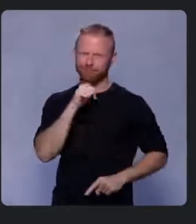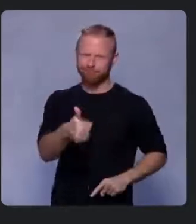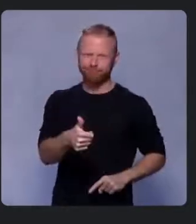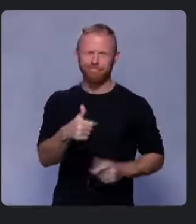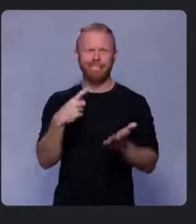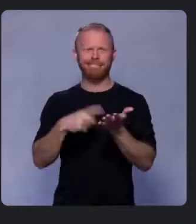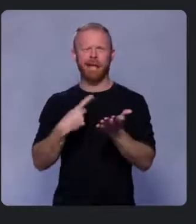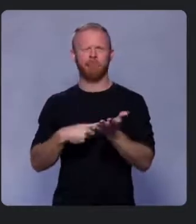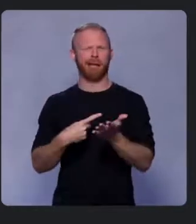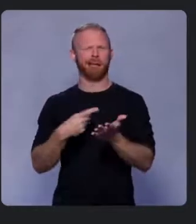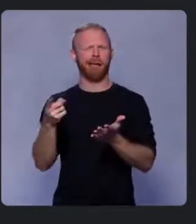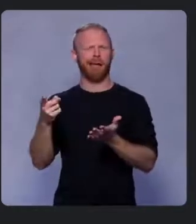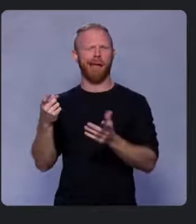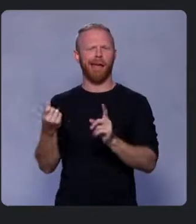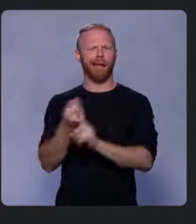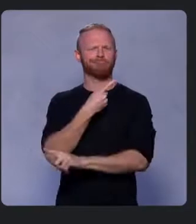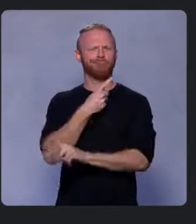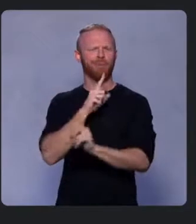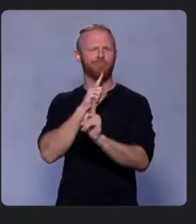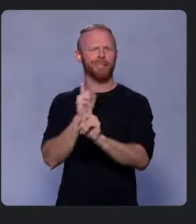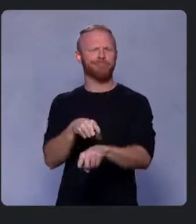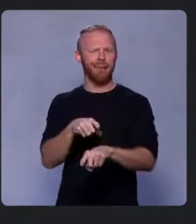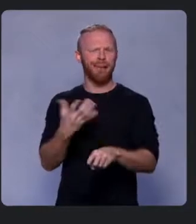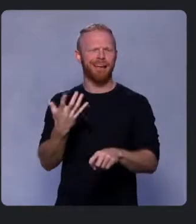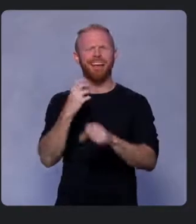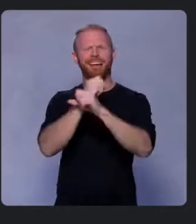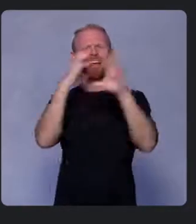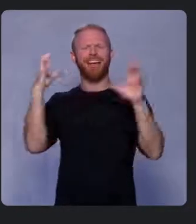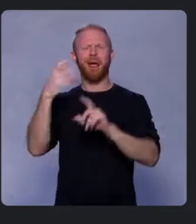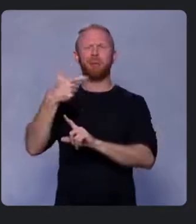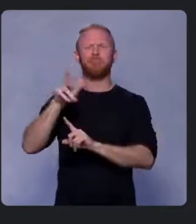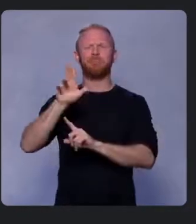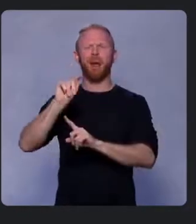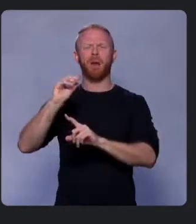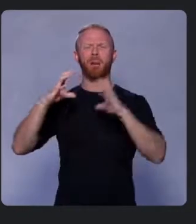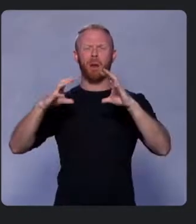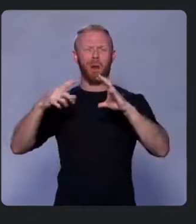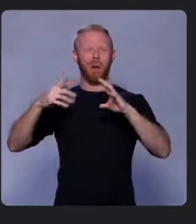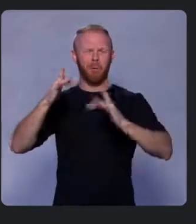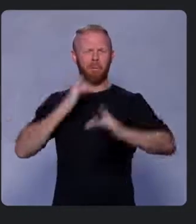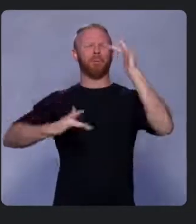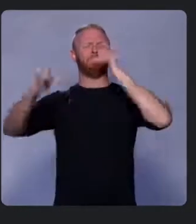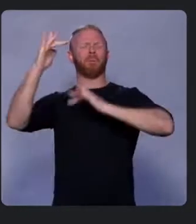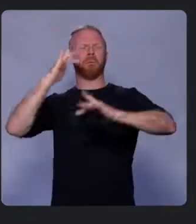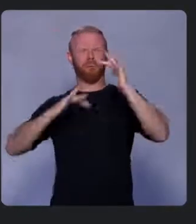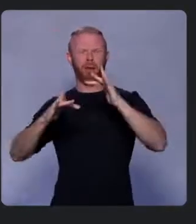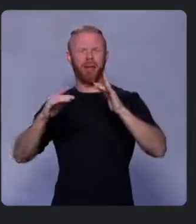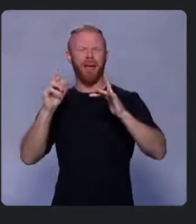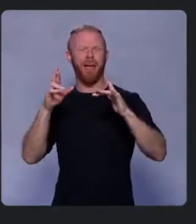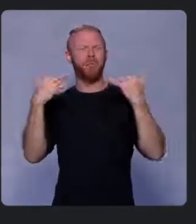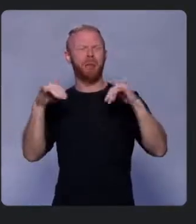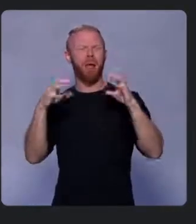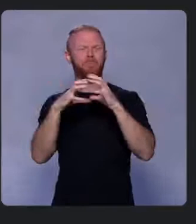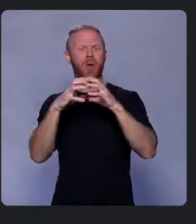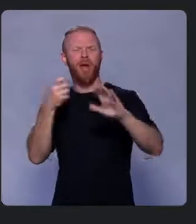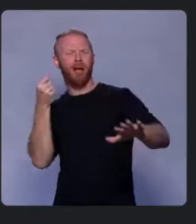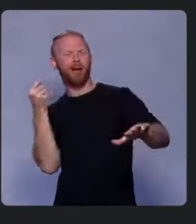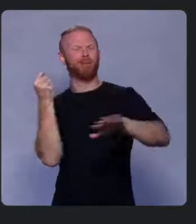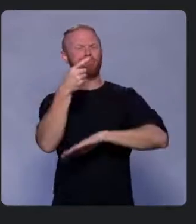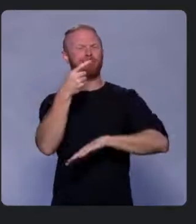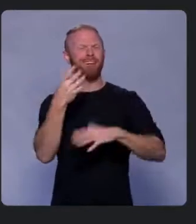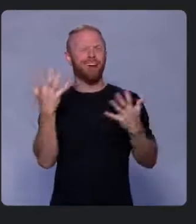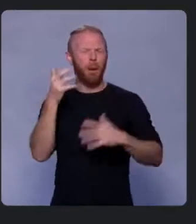give nonsensical responses, imagining Pluto doing flips, or playing fetch with its favorite ball, the